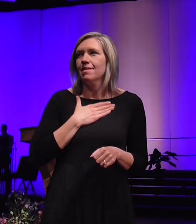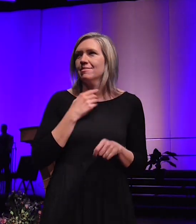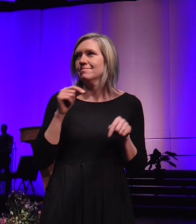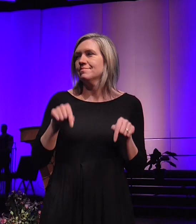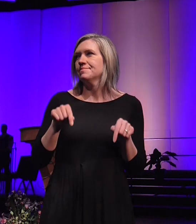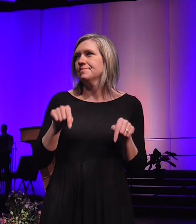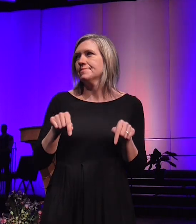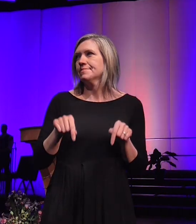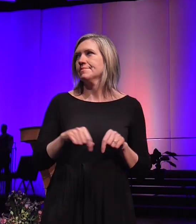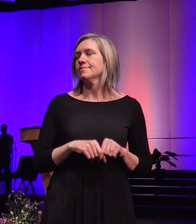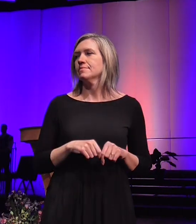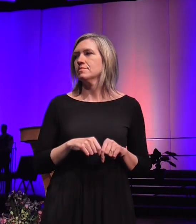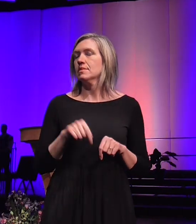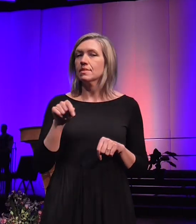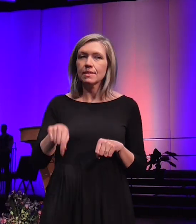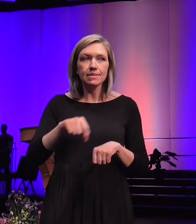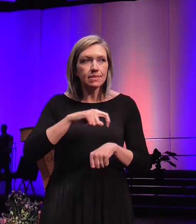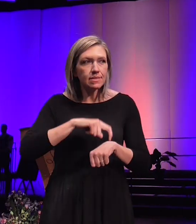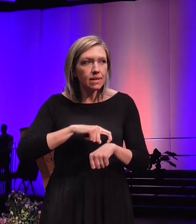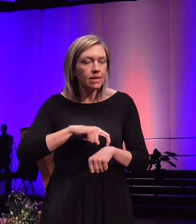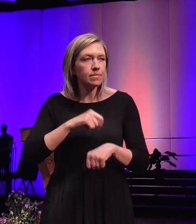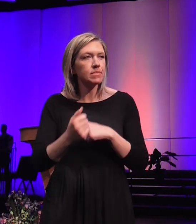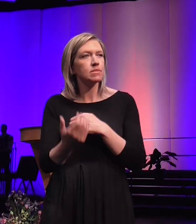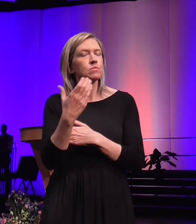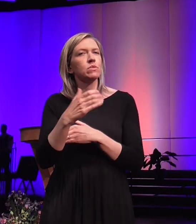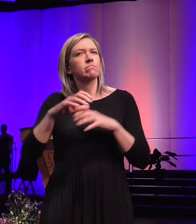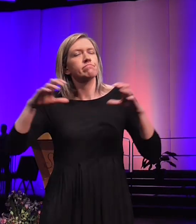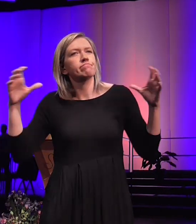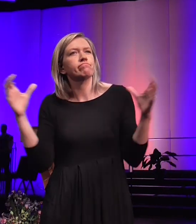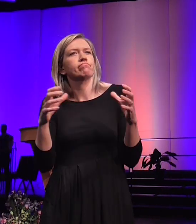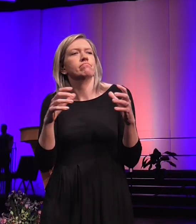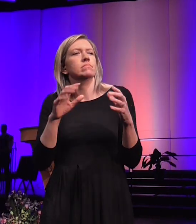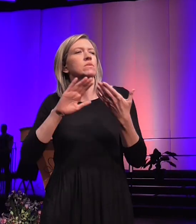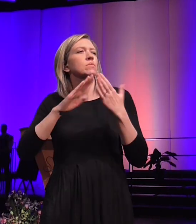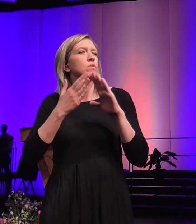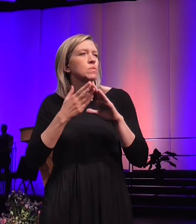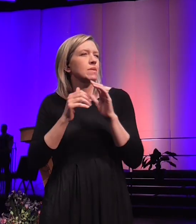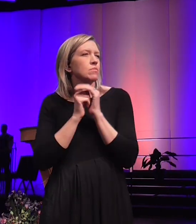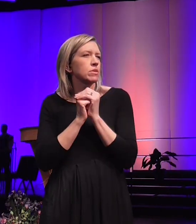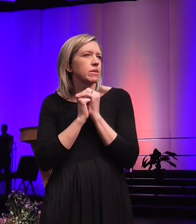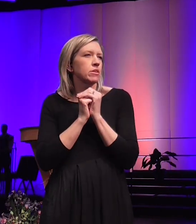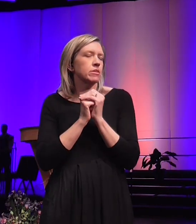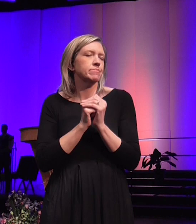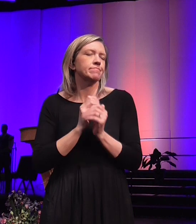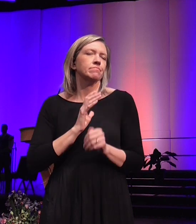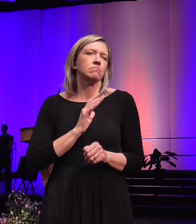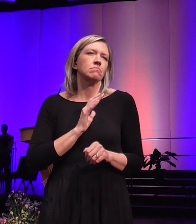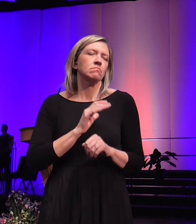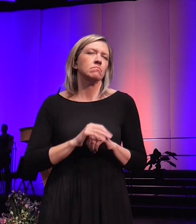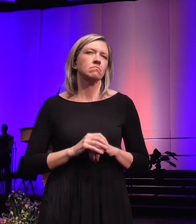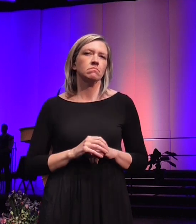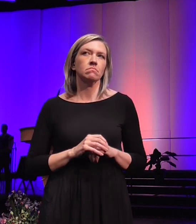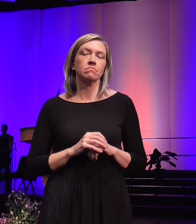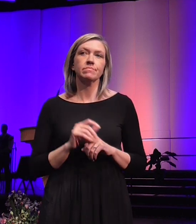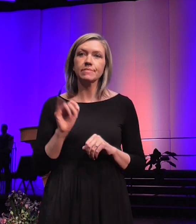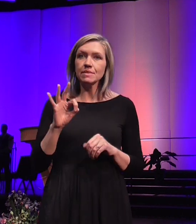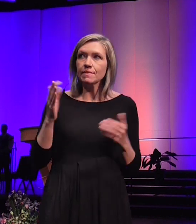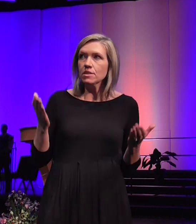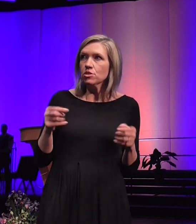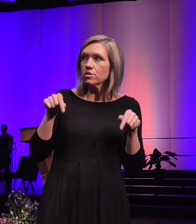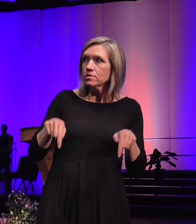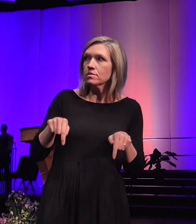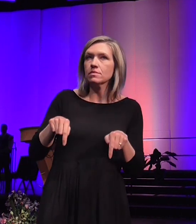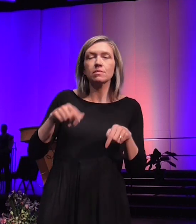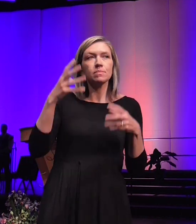to take this time this morning to just come together as community in prayer. And whether we are here in this